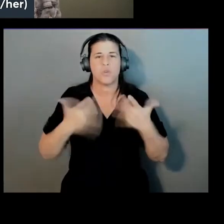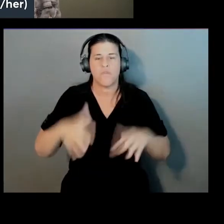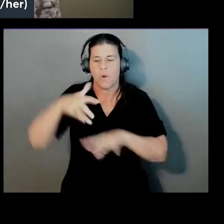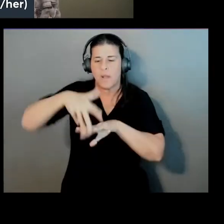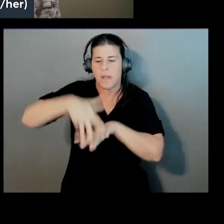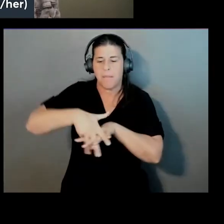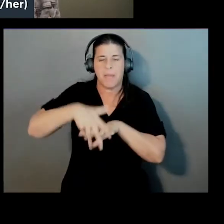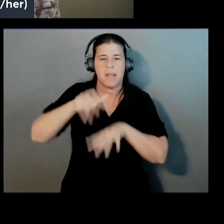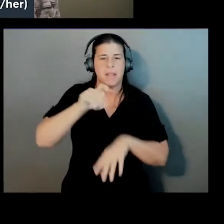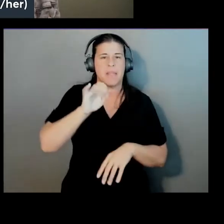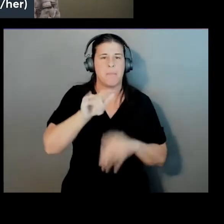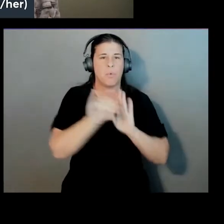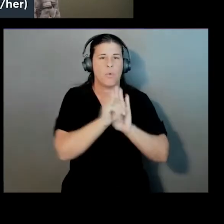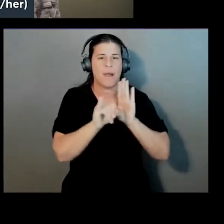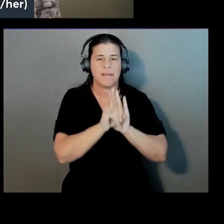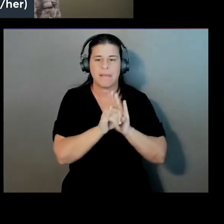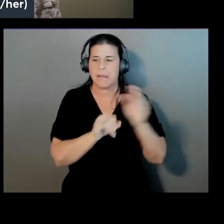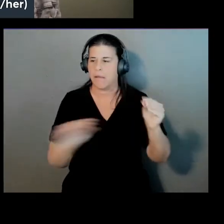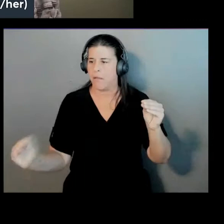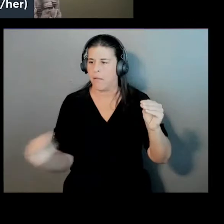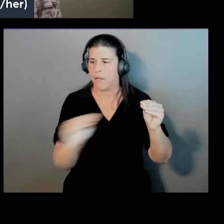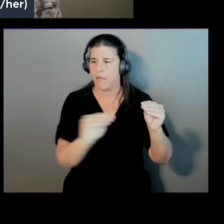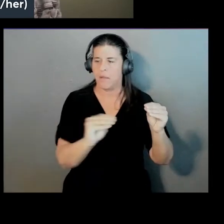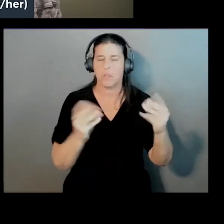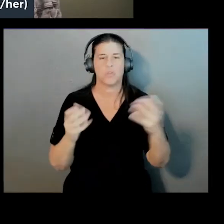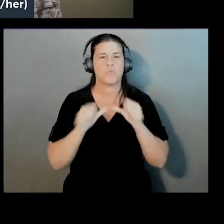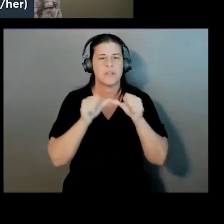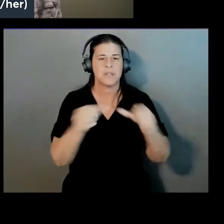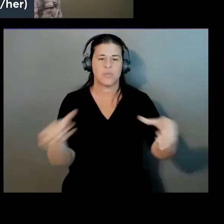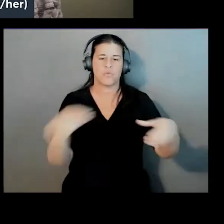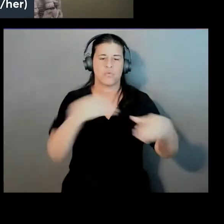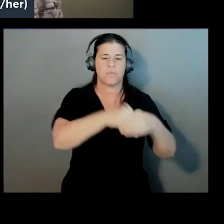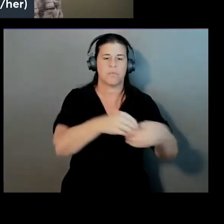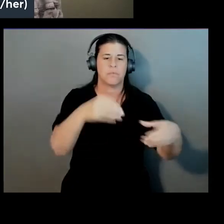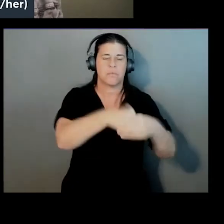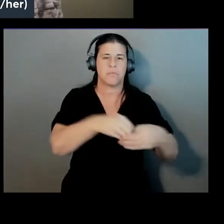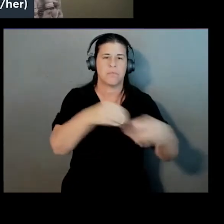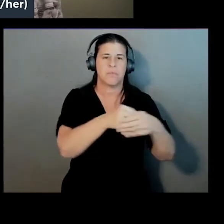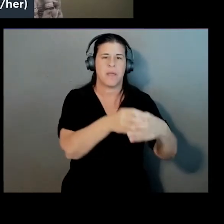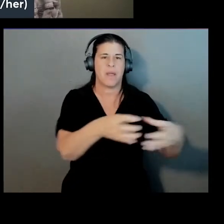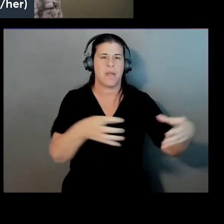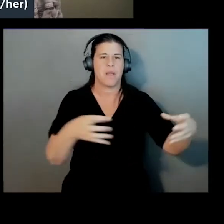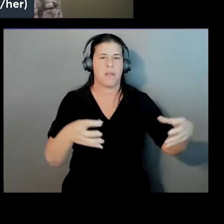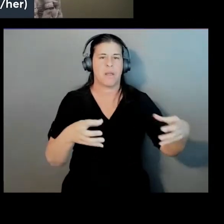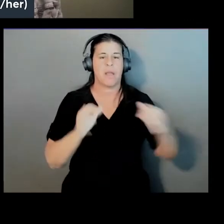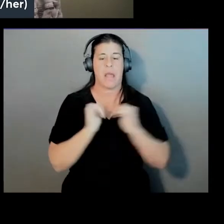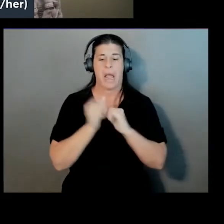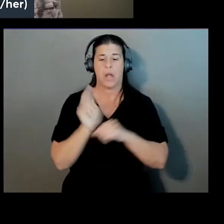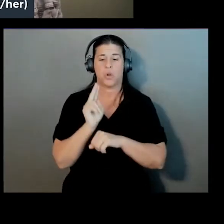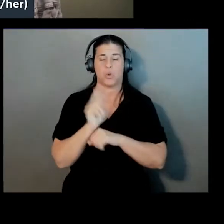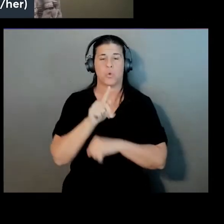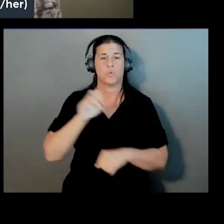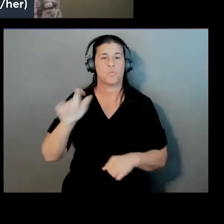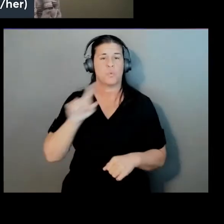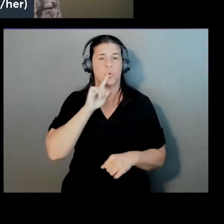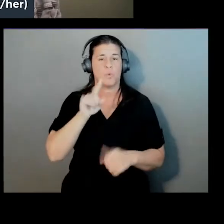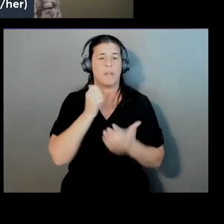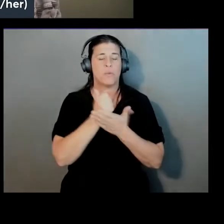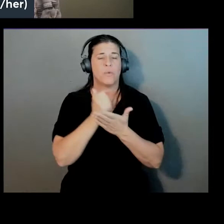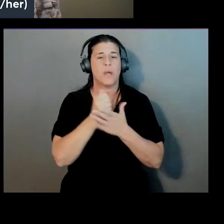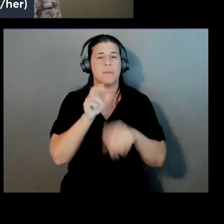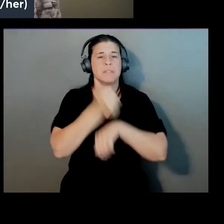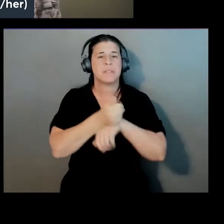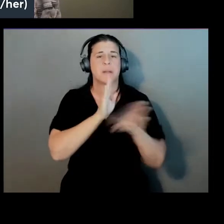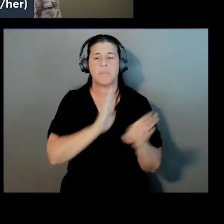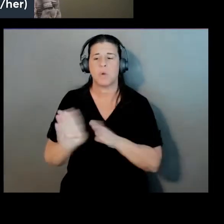ID into, because you can constantly expand that pool. Now, how you use pools to help arrange your IP address into